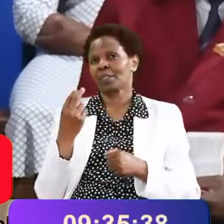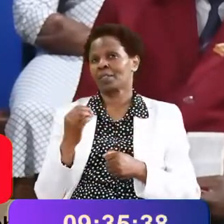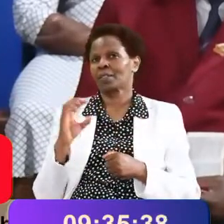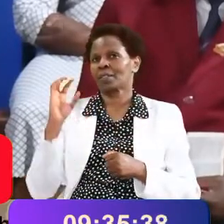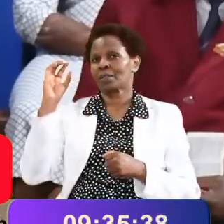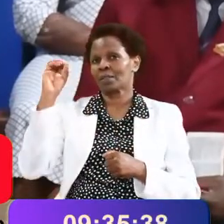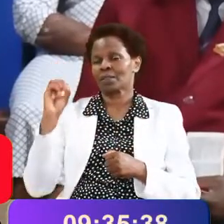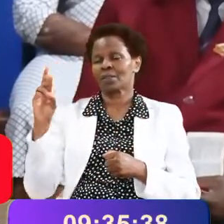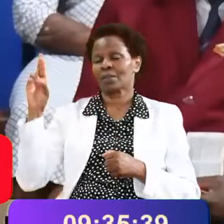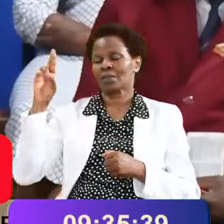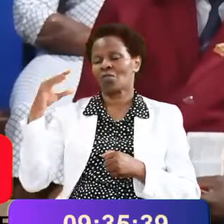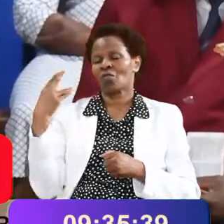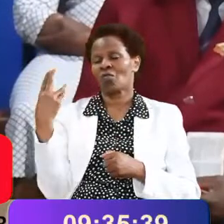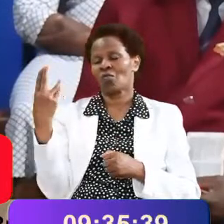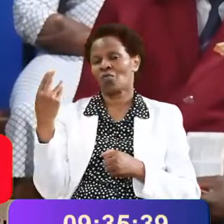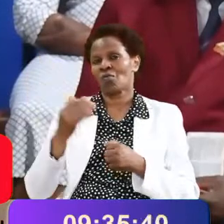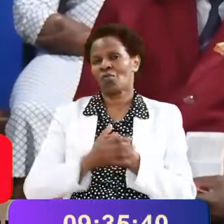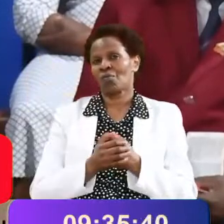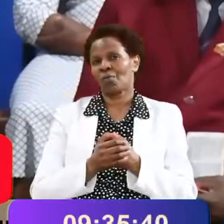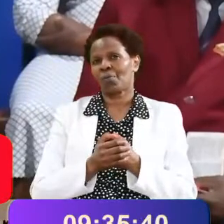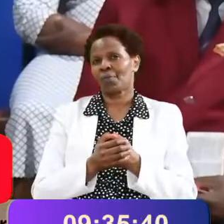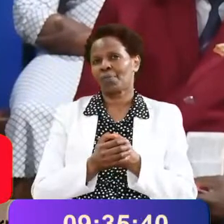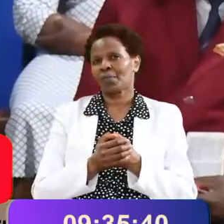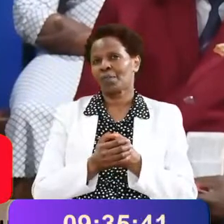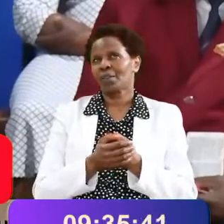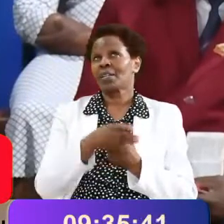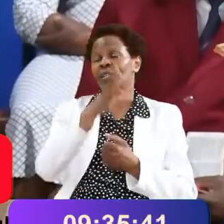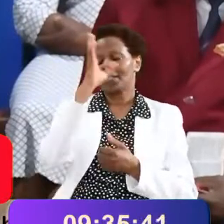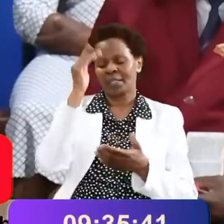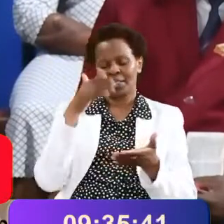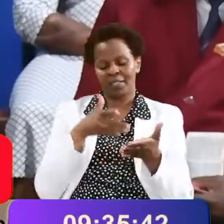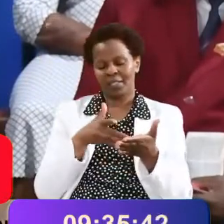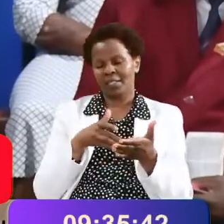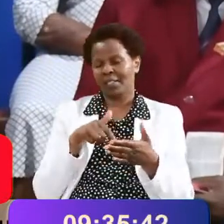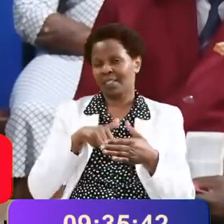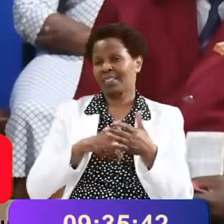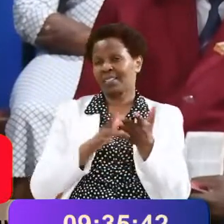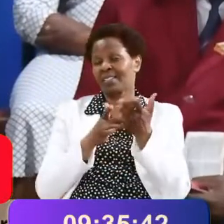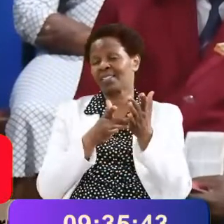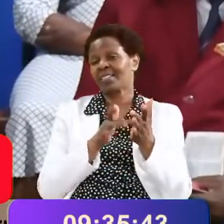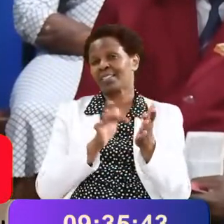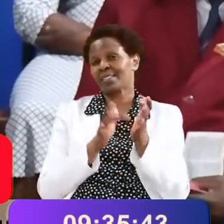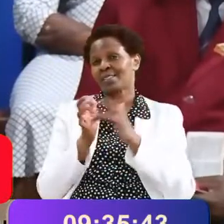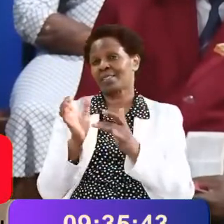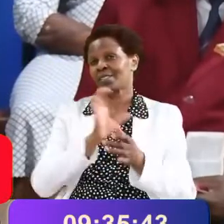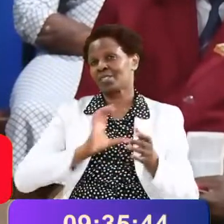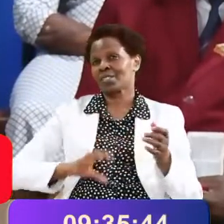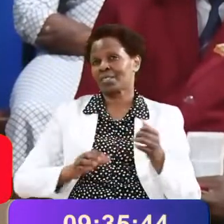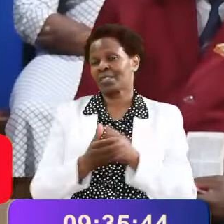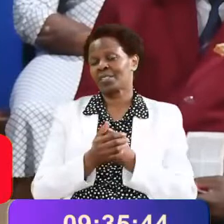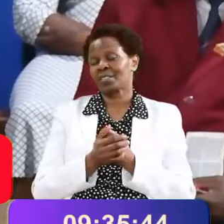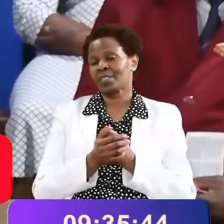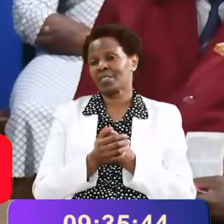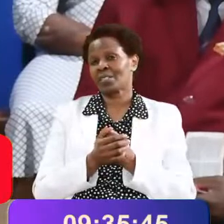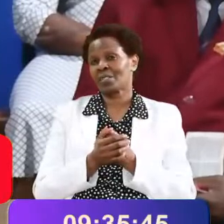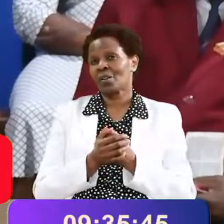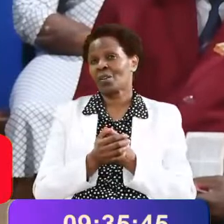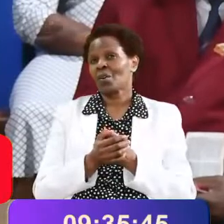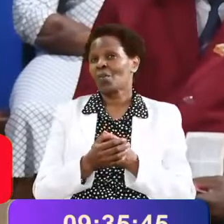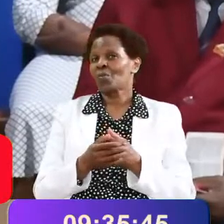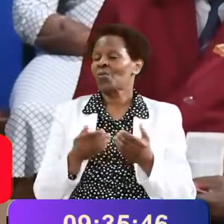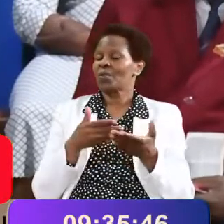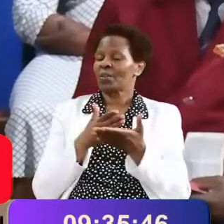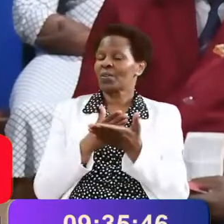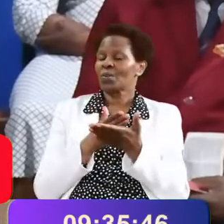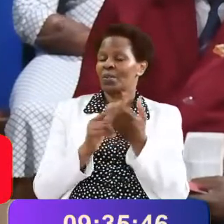It says, that is, that God was in Christ, reconciling the world to himself, not imputing their trespasses to